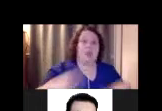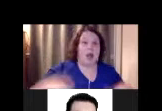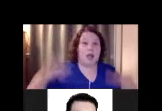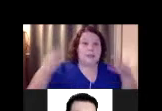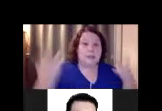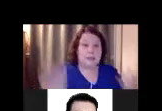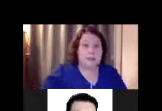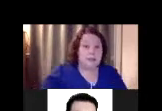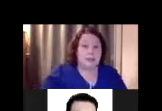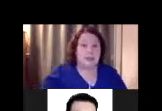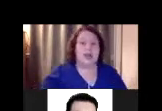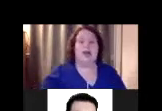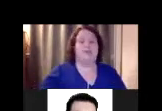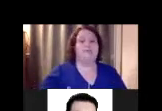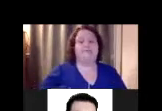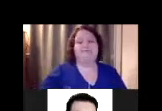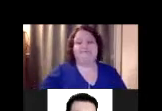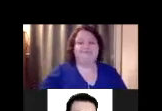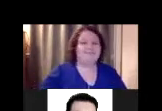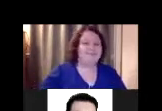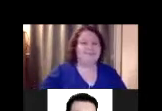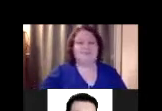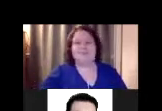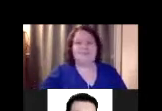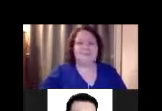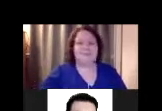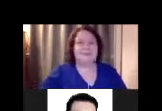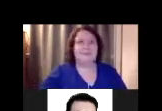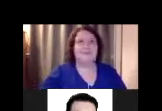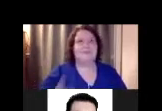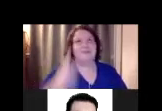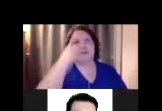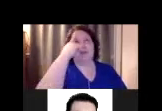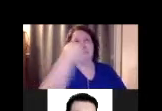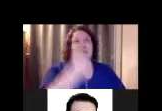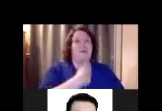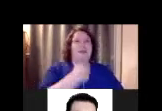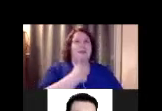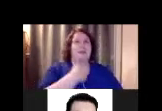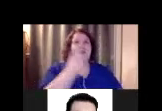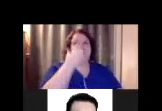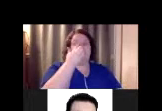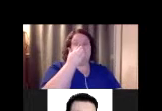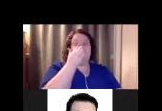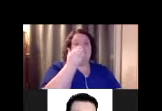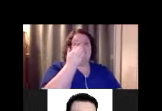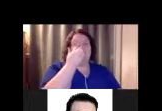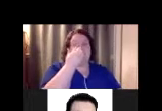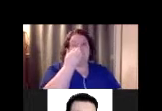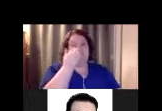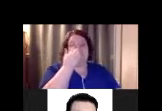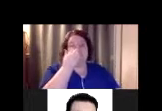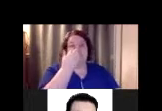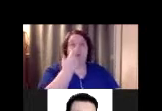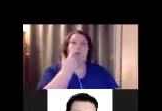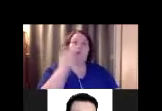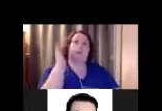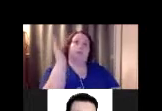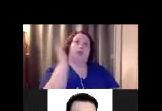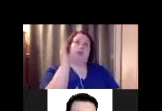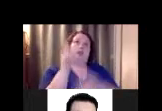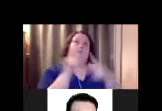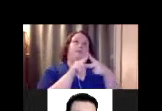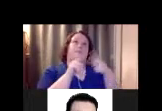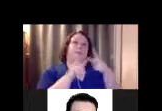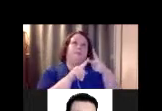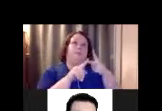I just, I think to me, there were two big takeaways from the demographer's presentation. One, that we're